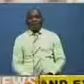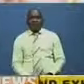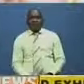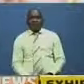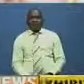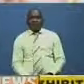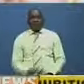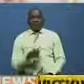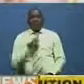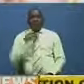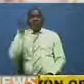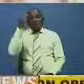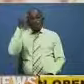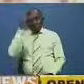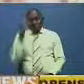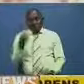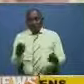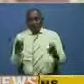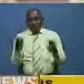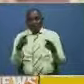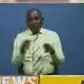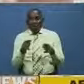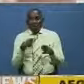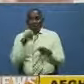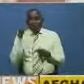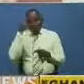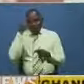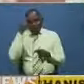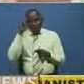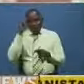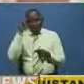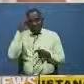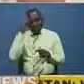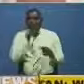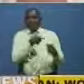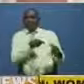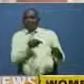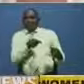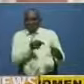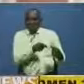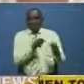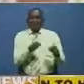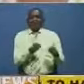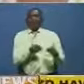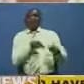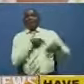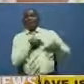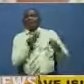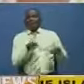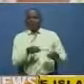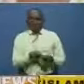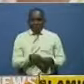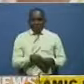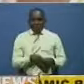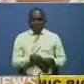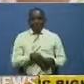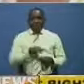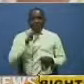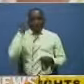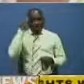And he said that mine at the end of Kokoya, Yanni Minister or Chinamen, Kasakasa Bayano, Uncle